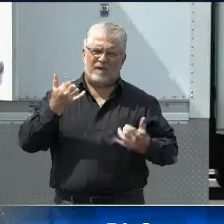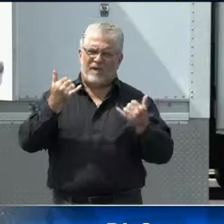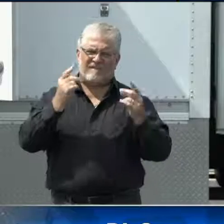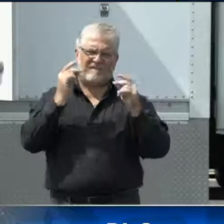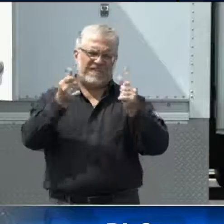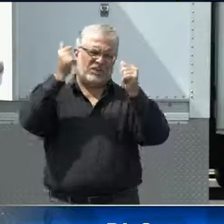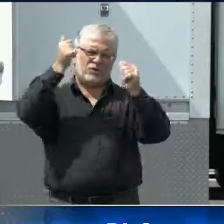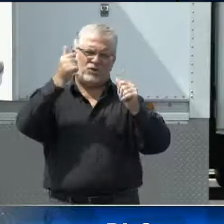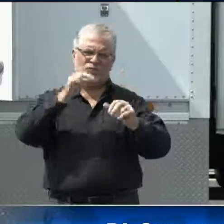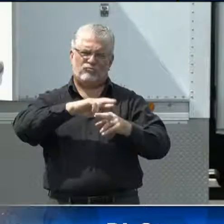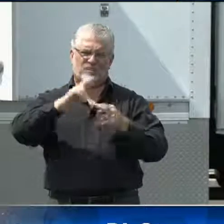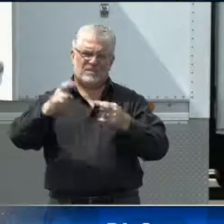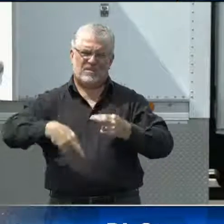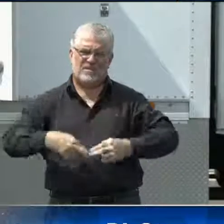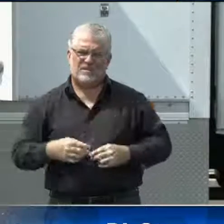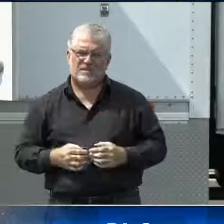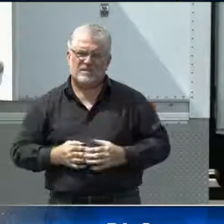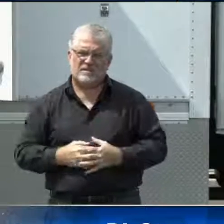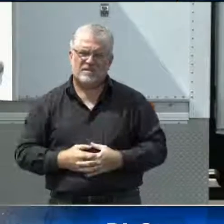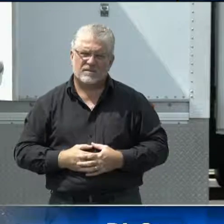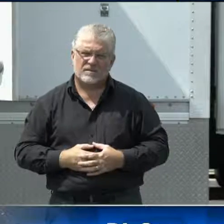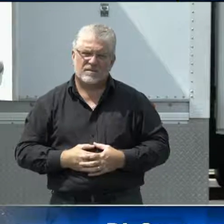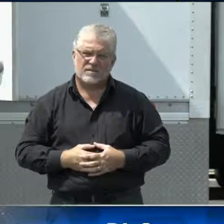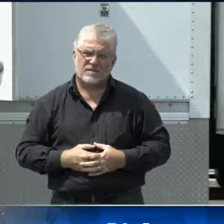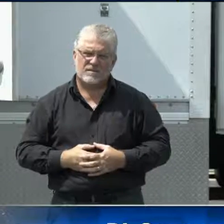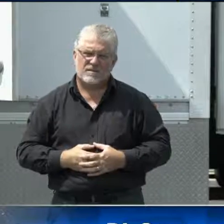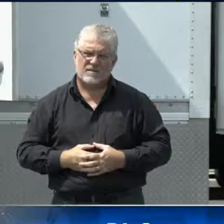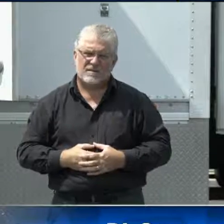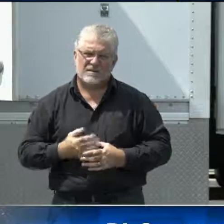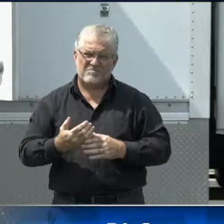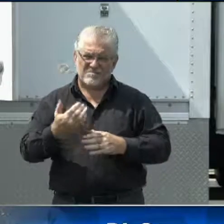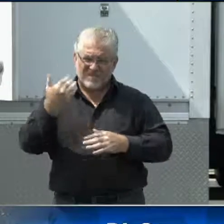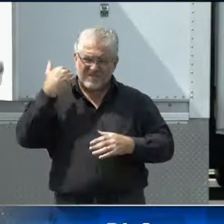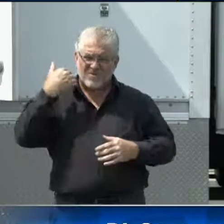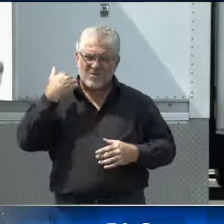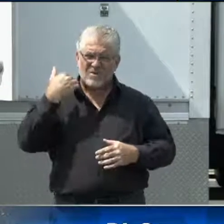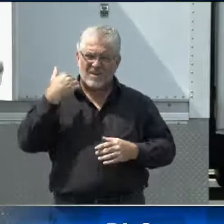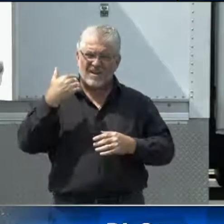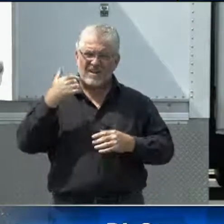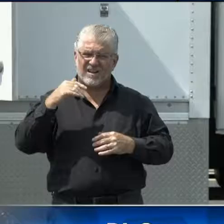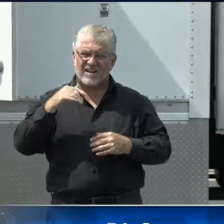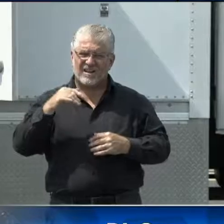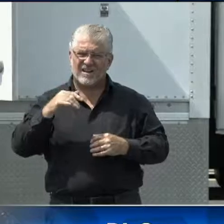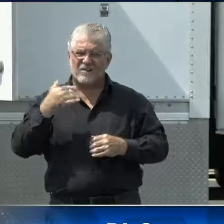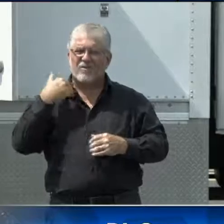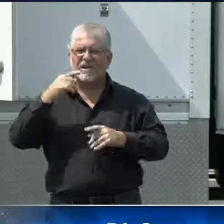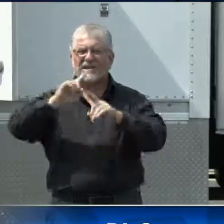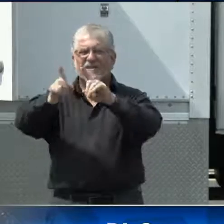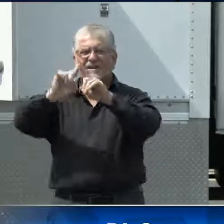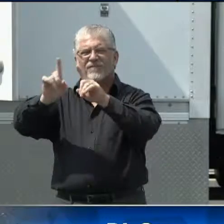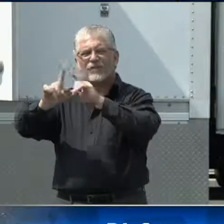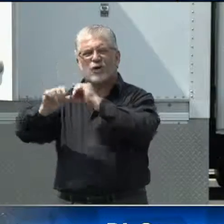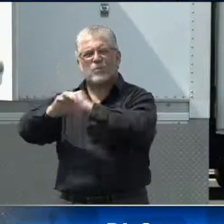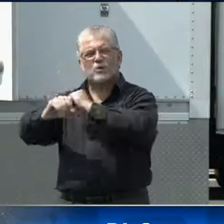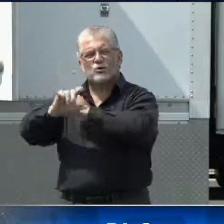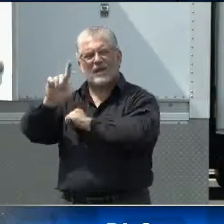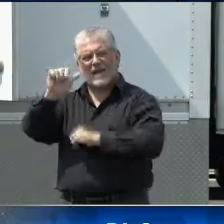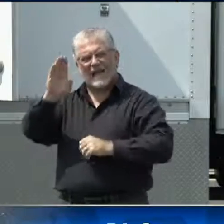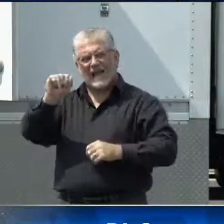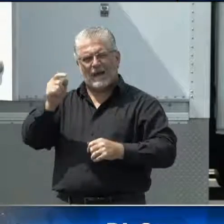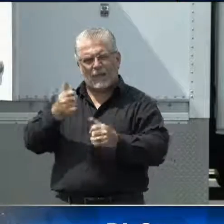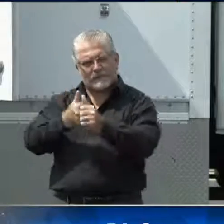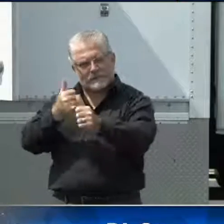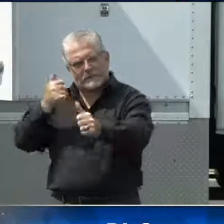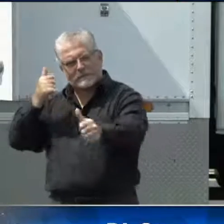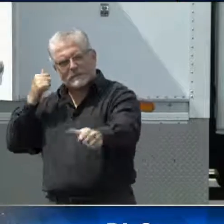from COVID-19 testing. Previously, some of the commercial laboratories had significant backlogs. They do not have those